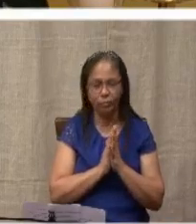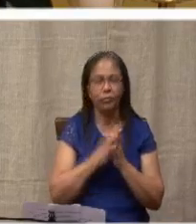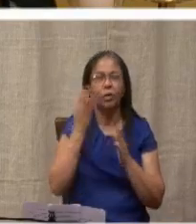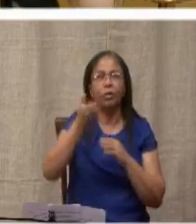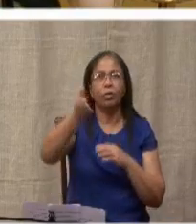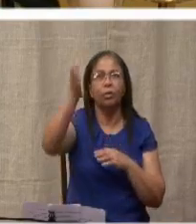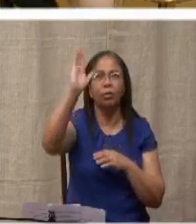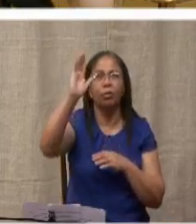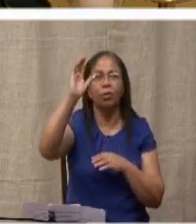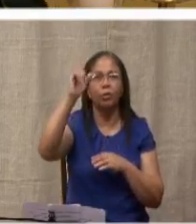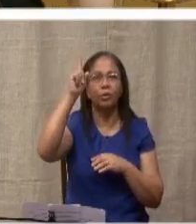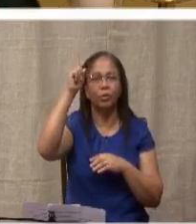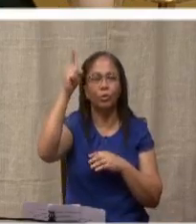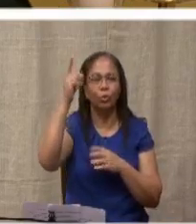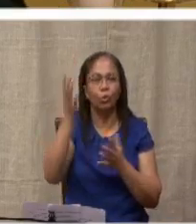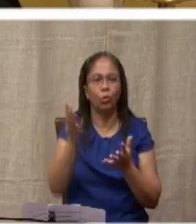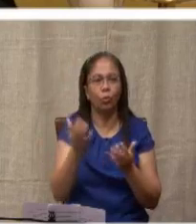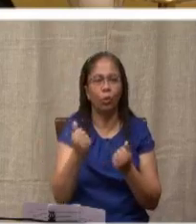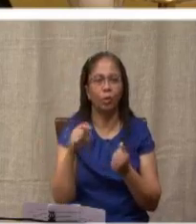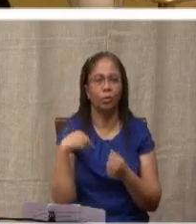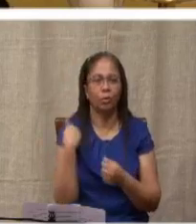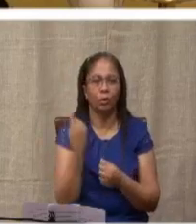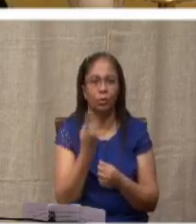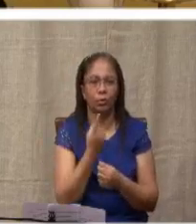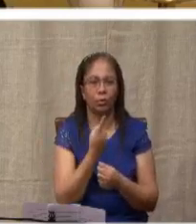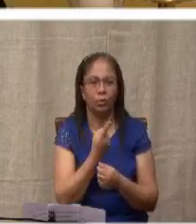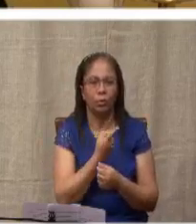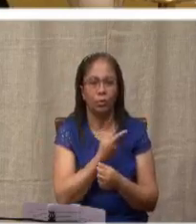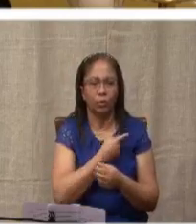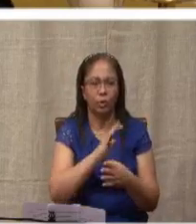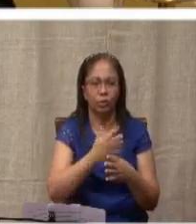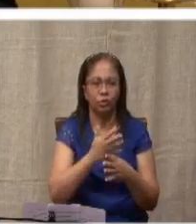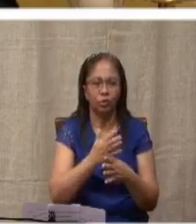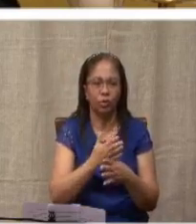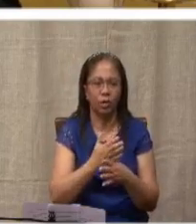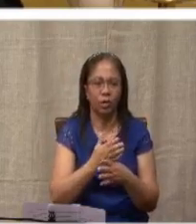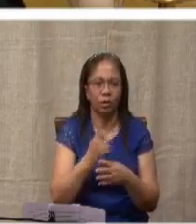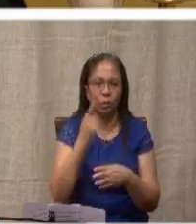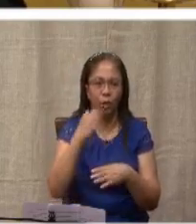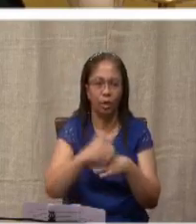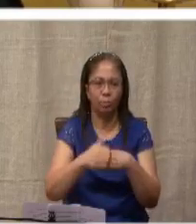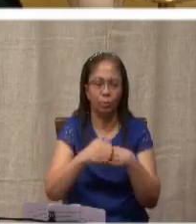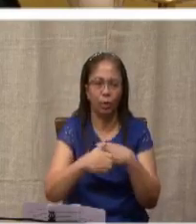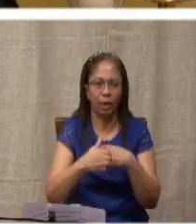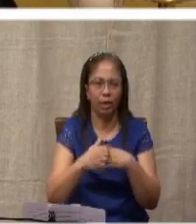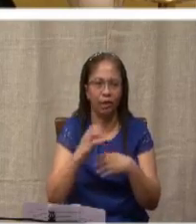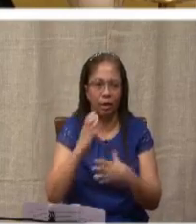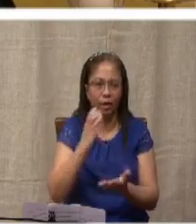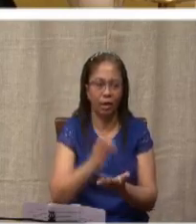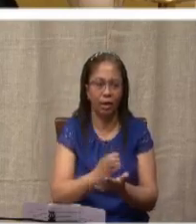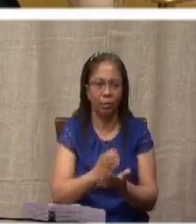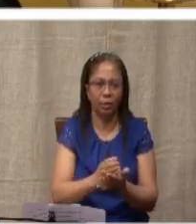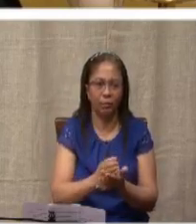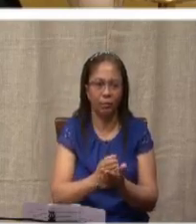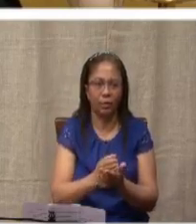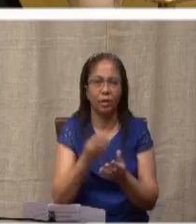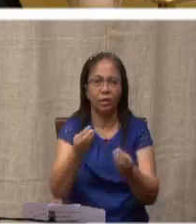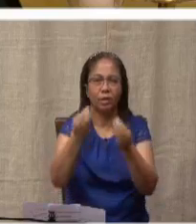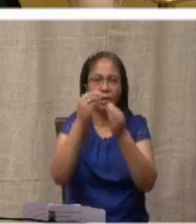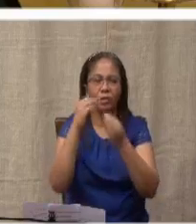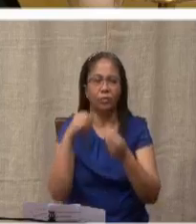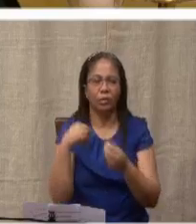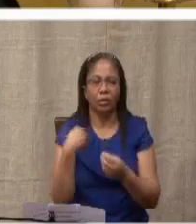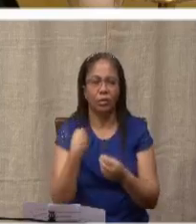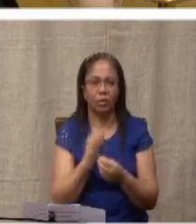oh god who have willed that we be partakers in the one bread and the one chalice grant us we